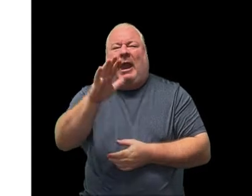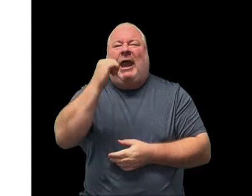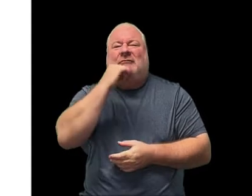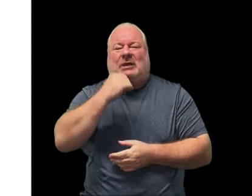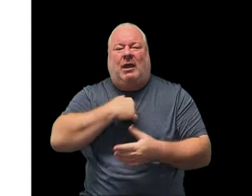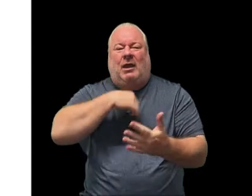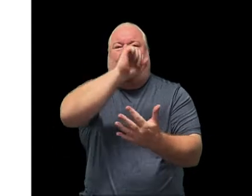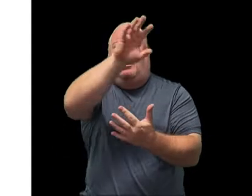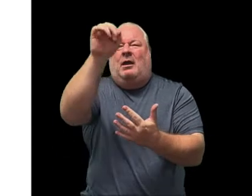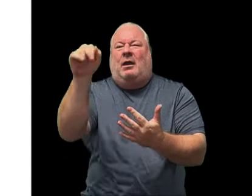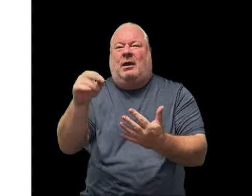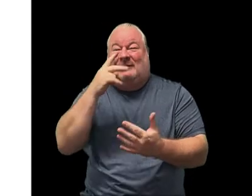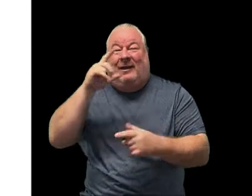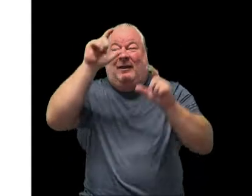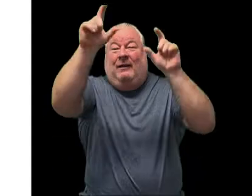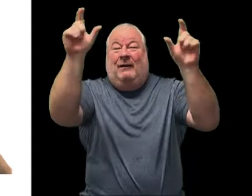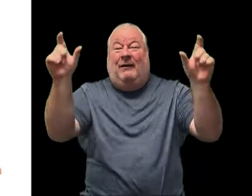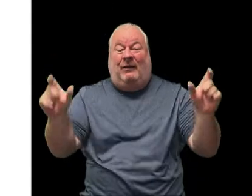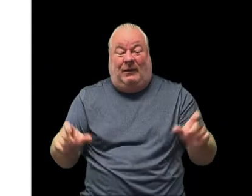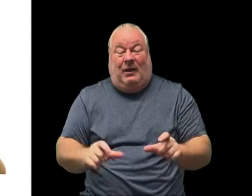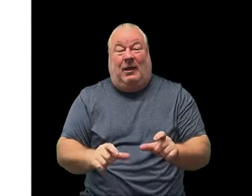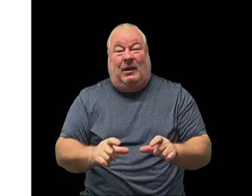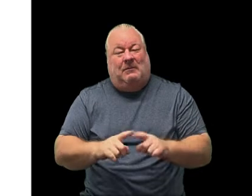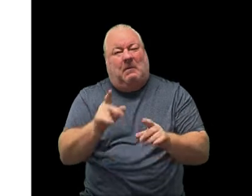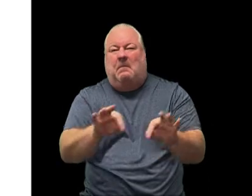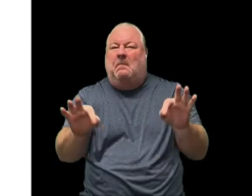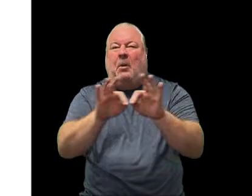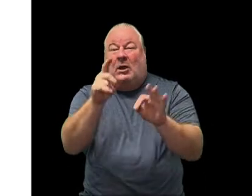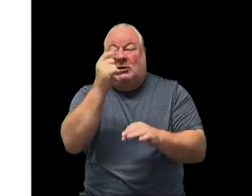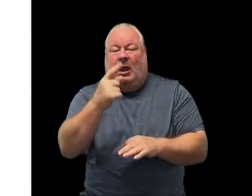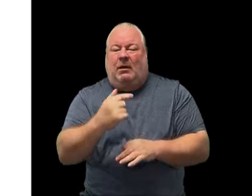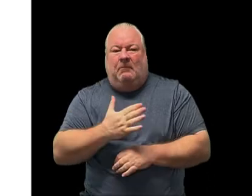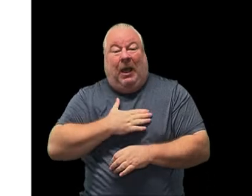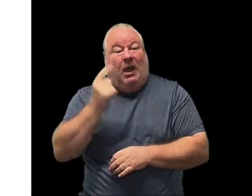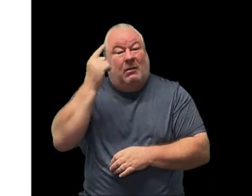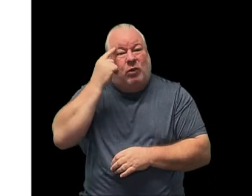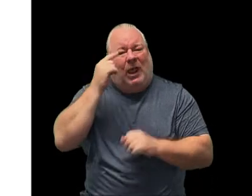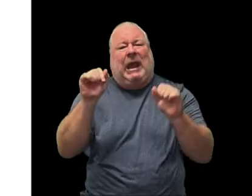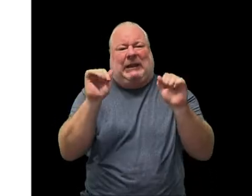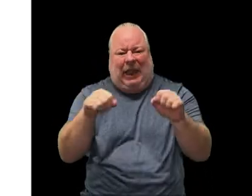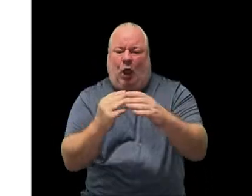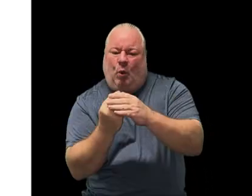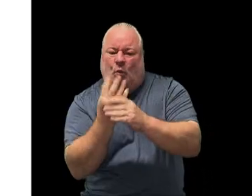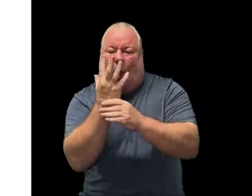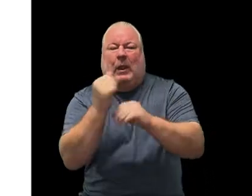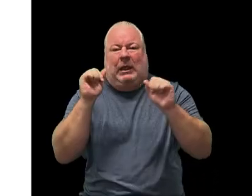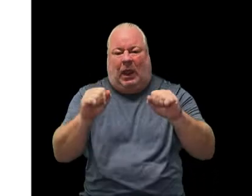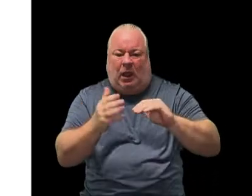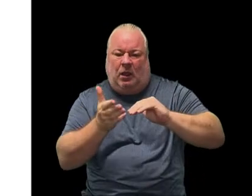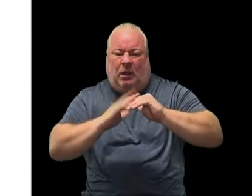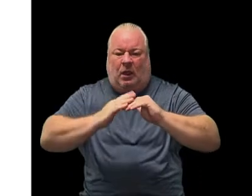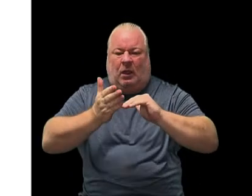day. But remember, when you have a growth mindset, you understand that you weren't